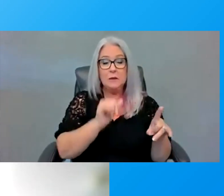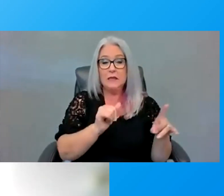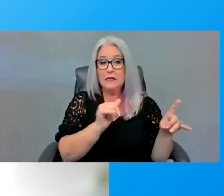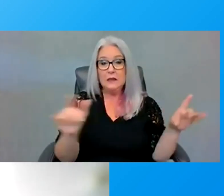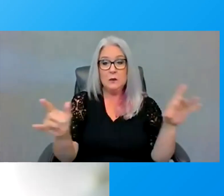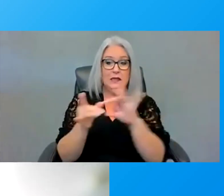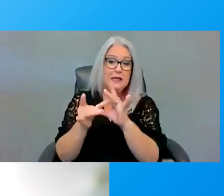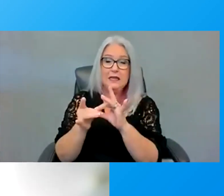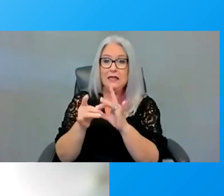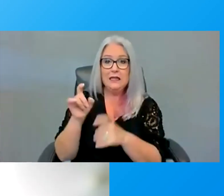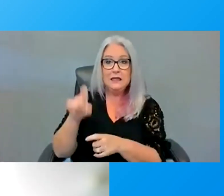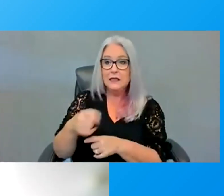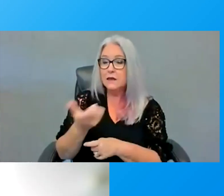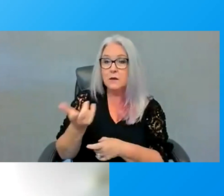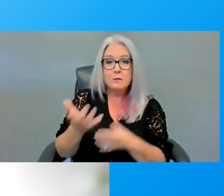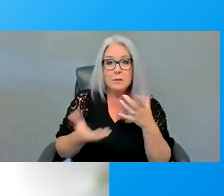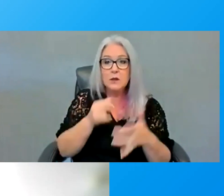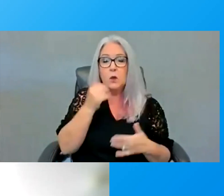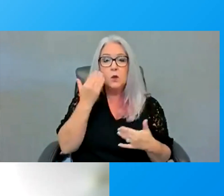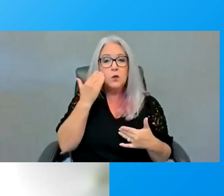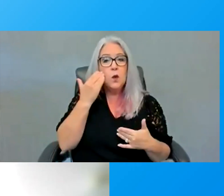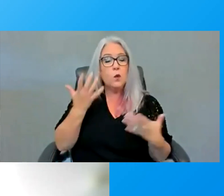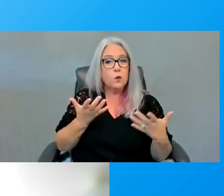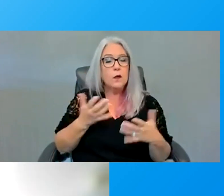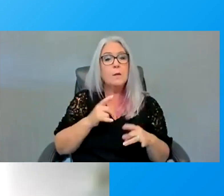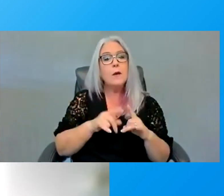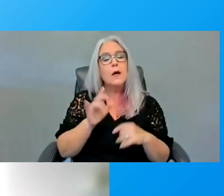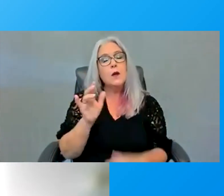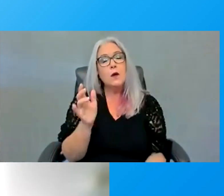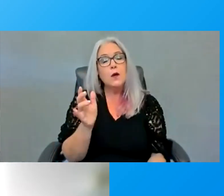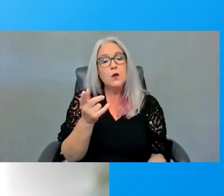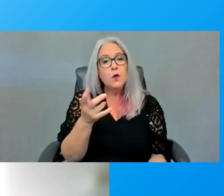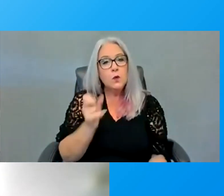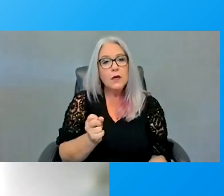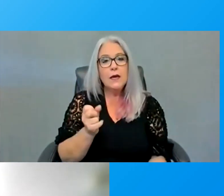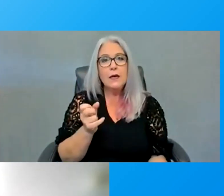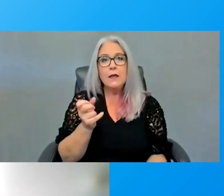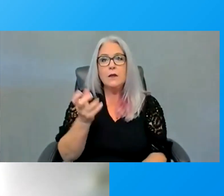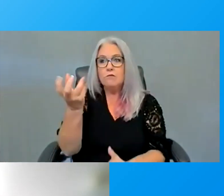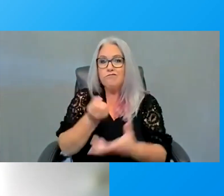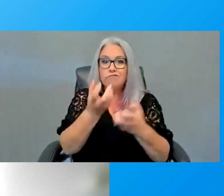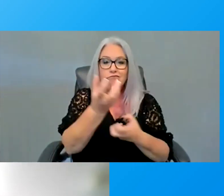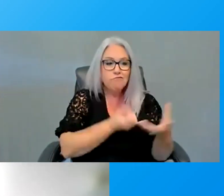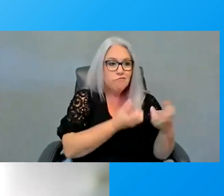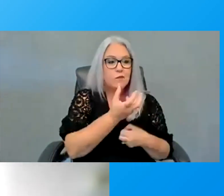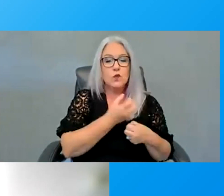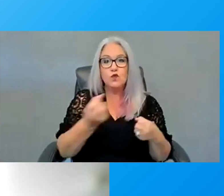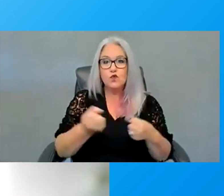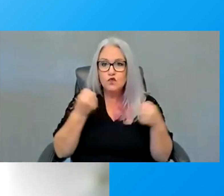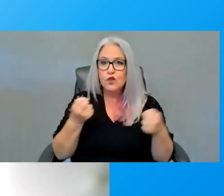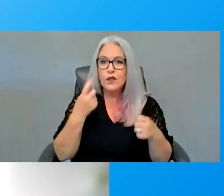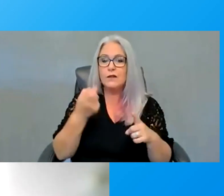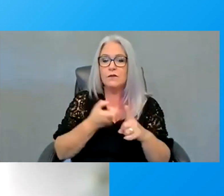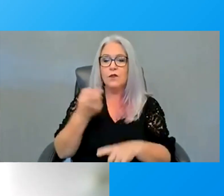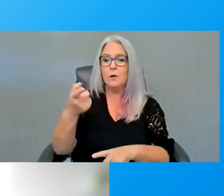might not be familiar with. But that's where you can also draw in on the strengths of people with disabilities, including parents